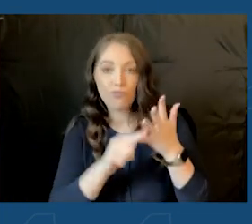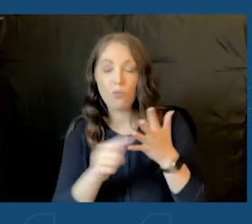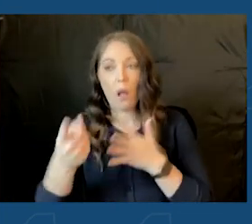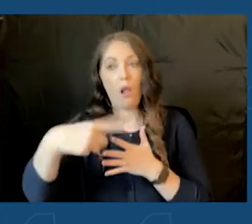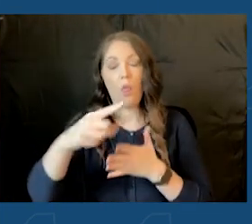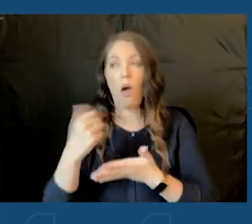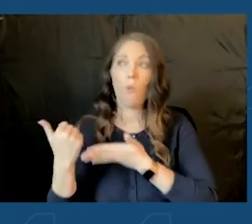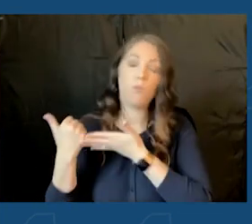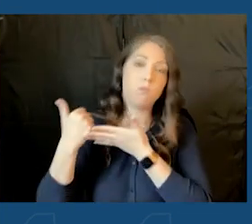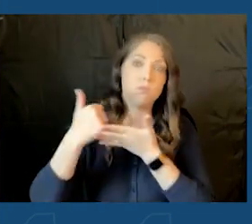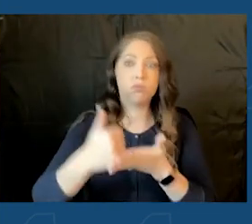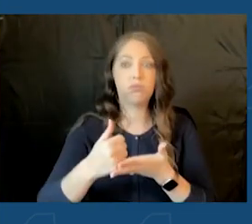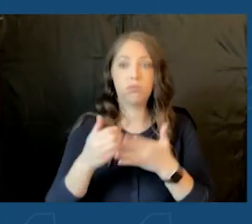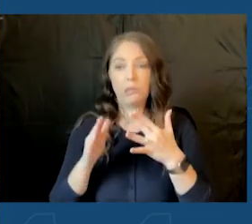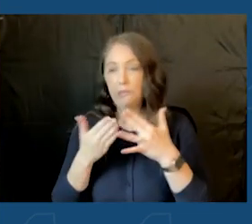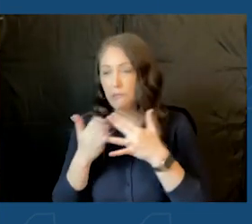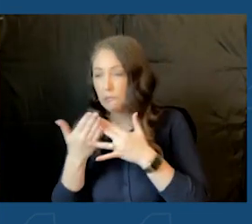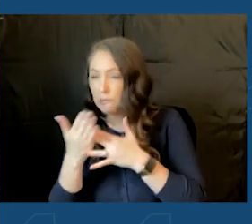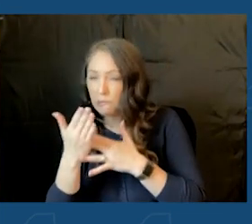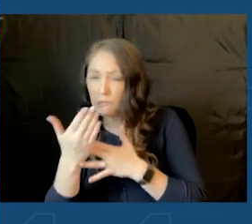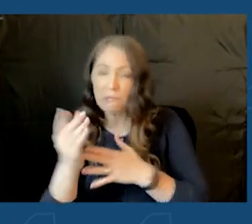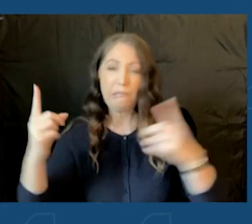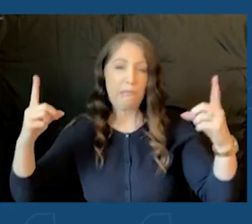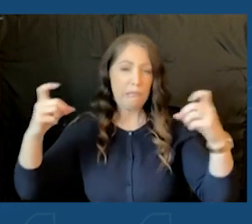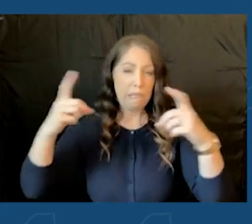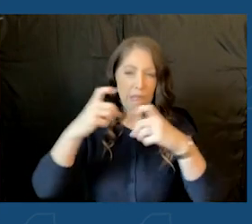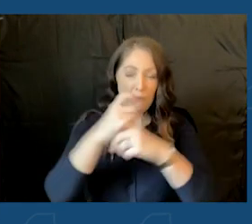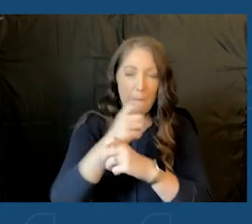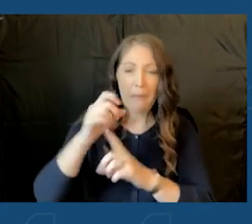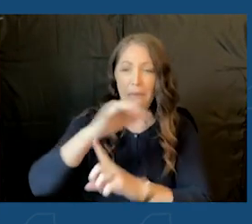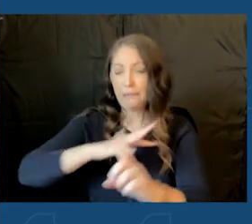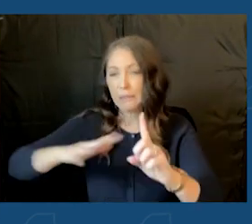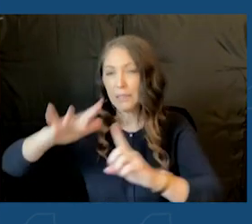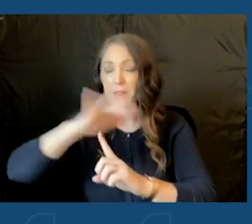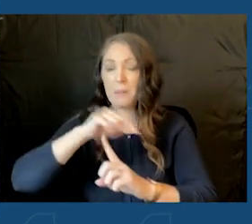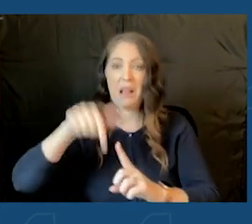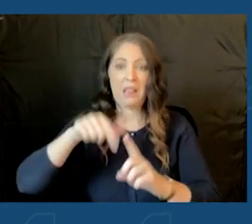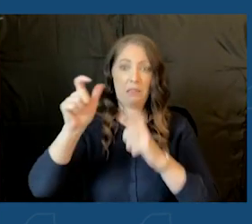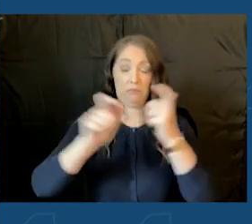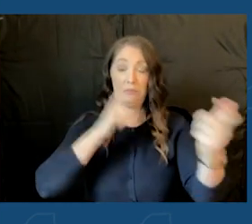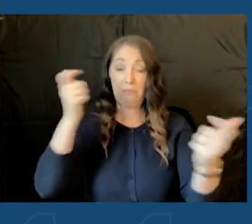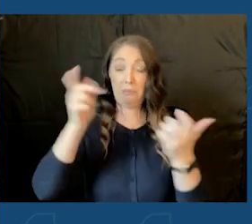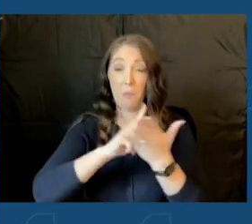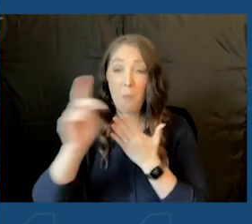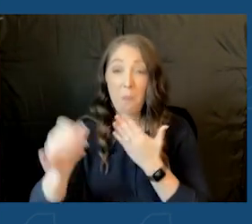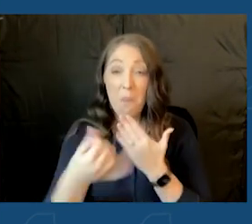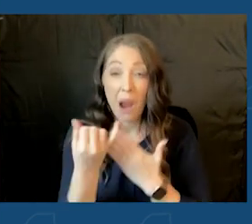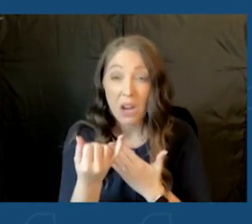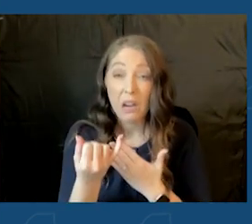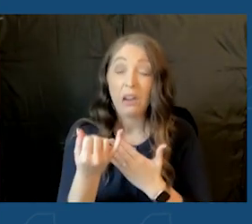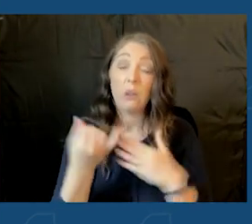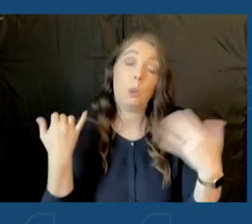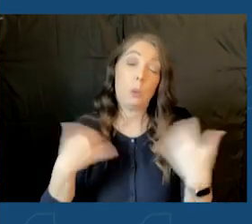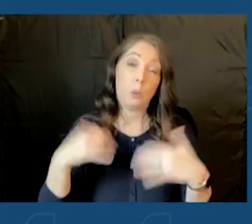to navigate the incredibly complex environment of doing a project of this size in this densely populated community.